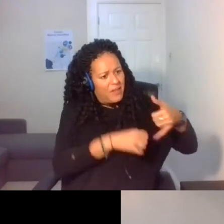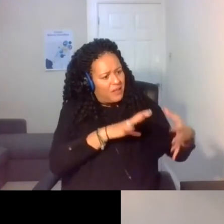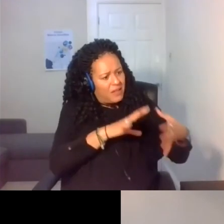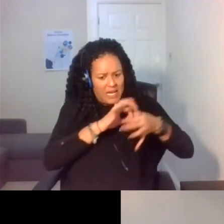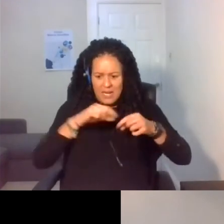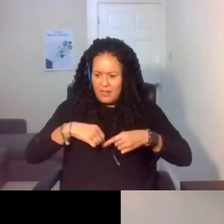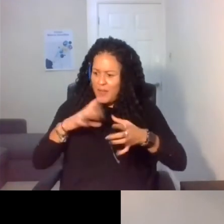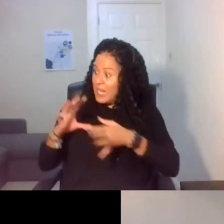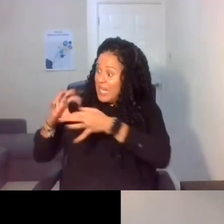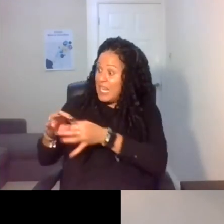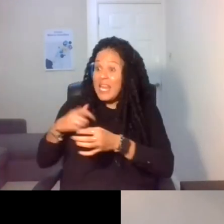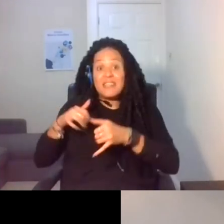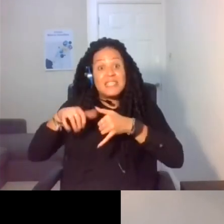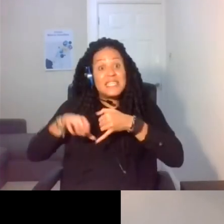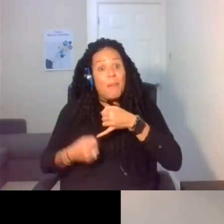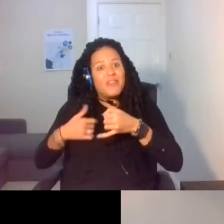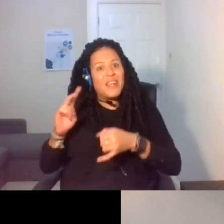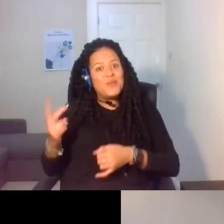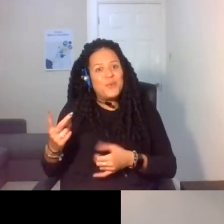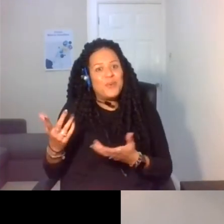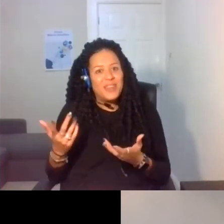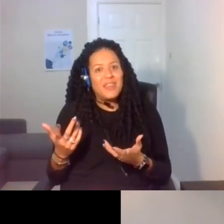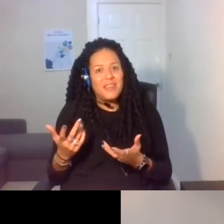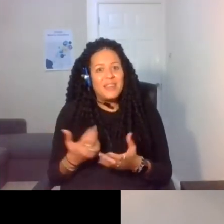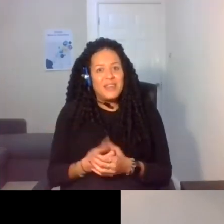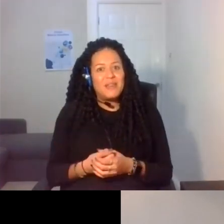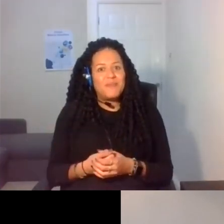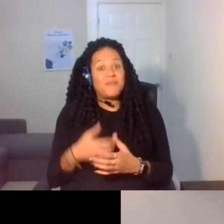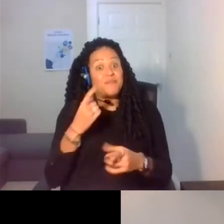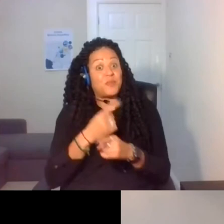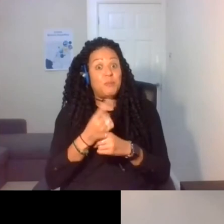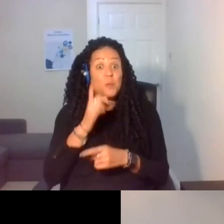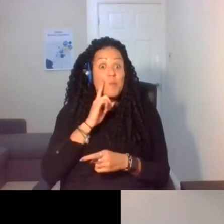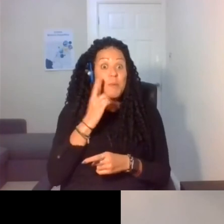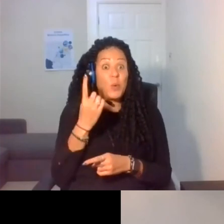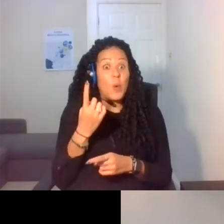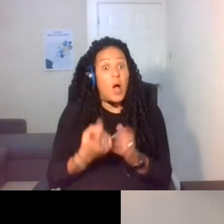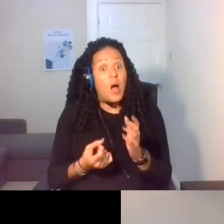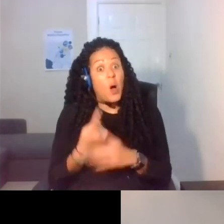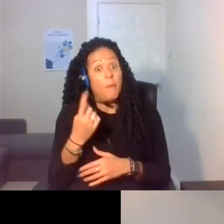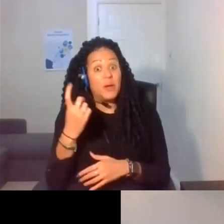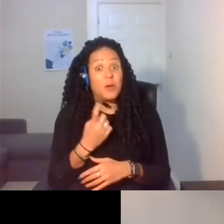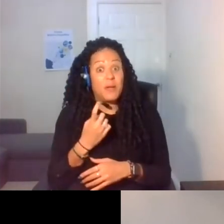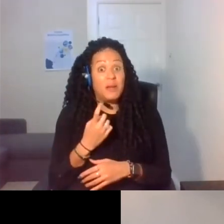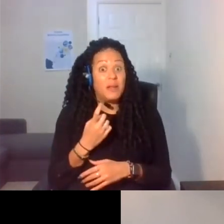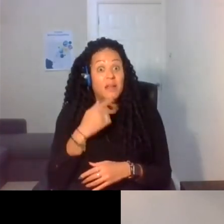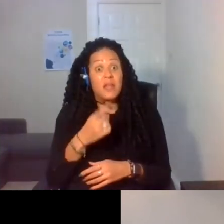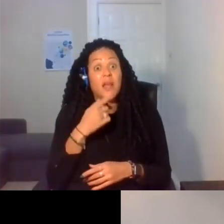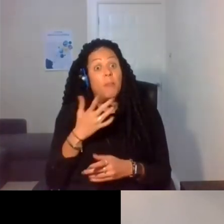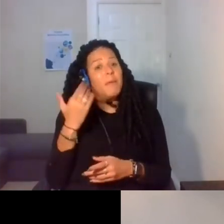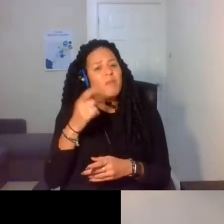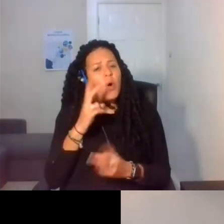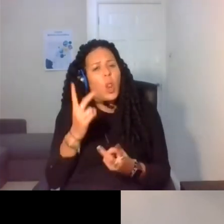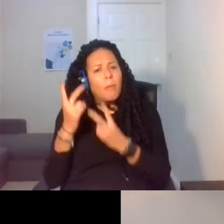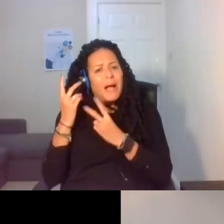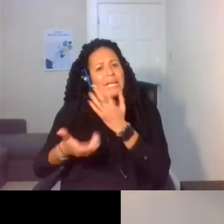also connects you to the women who are up and coming as well, which is really exciting. Talking of women who are up and coming, we're not just absorbed in the history of women in Essex, as